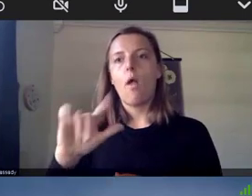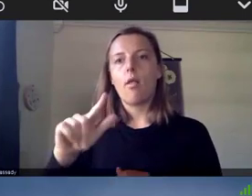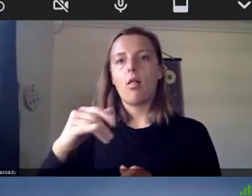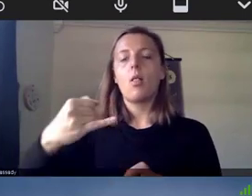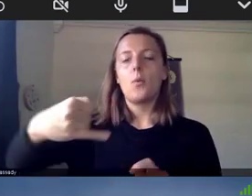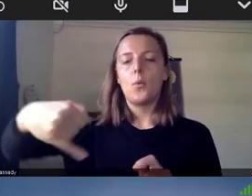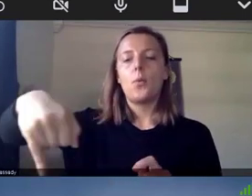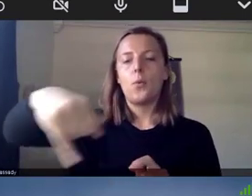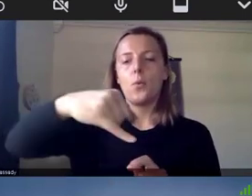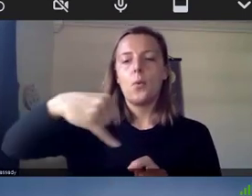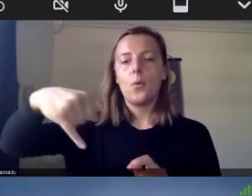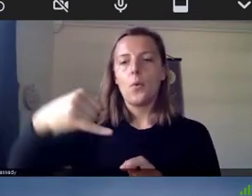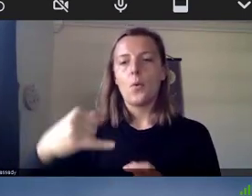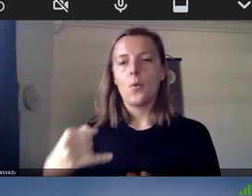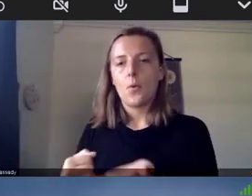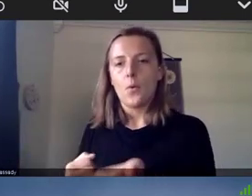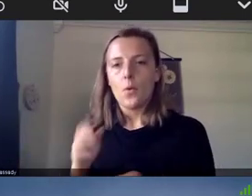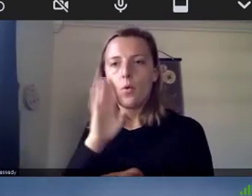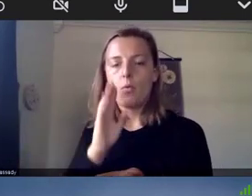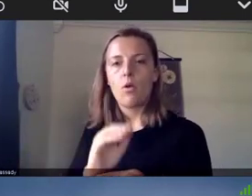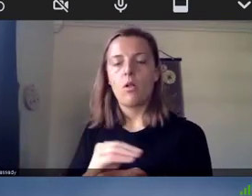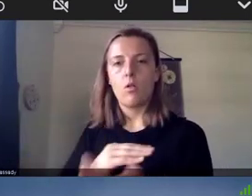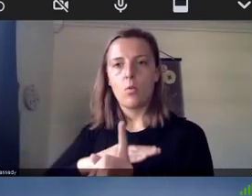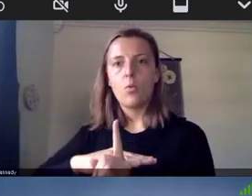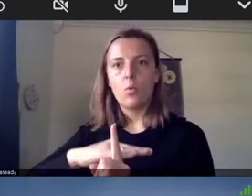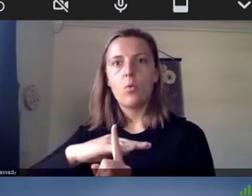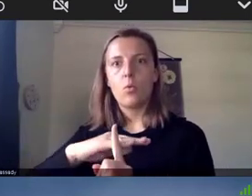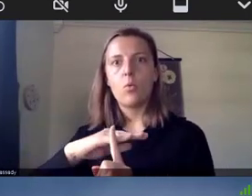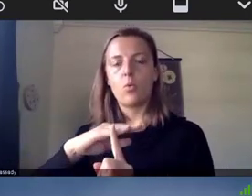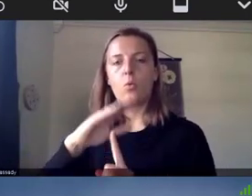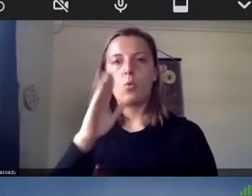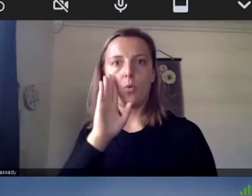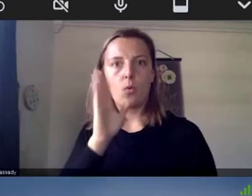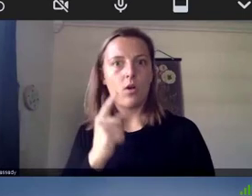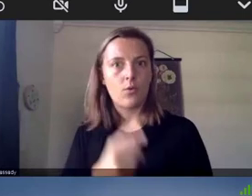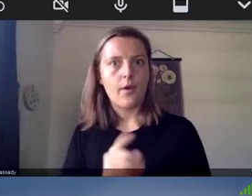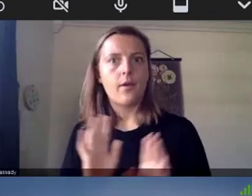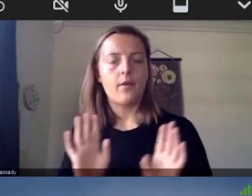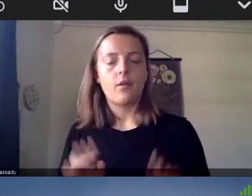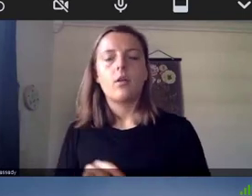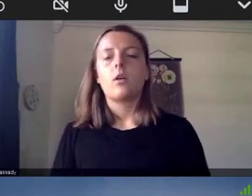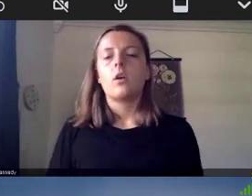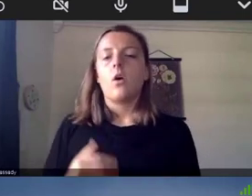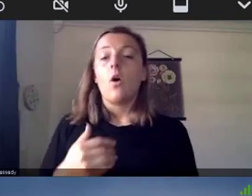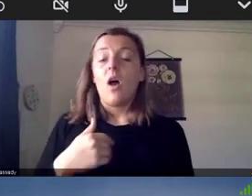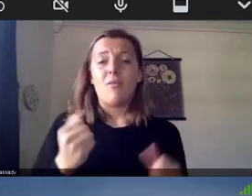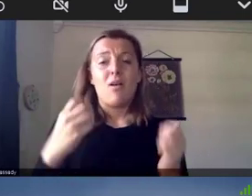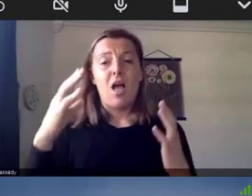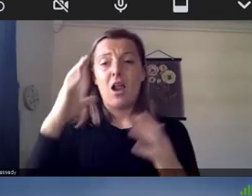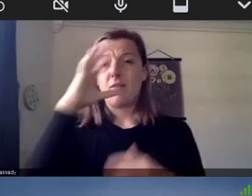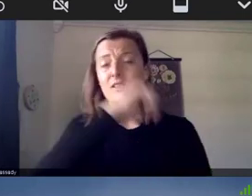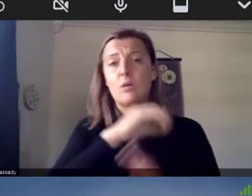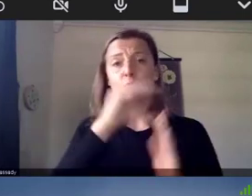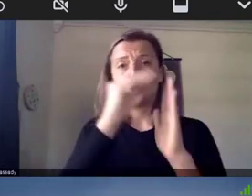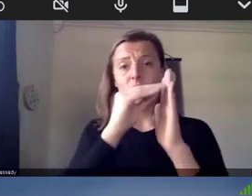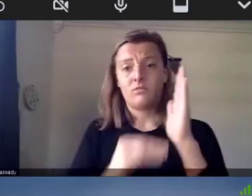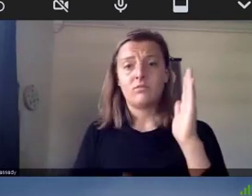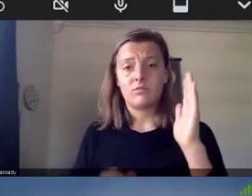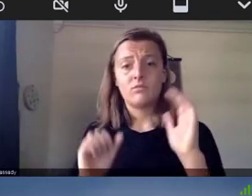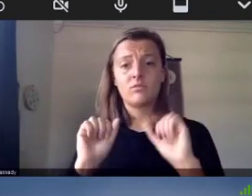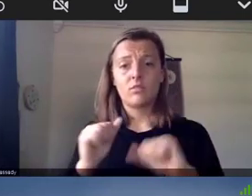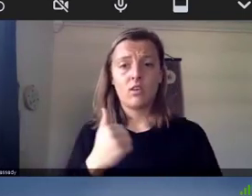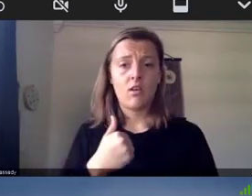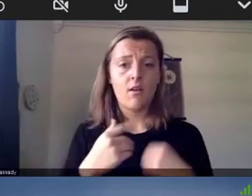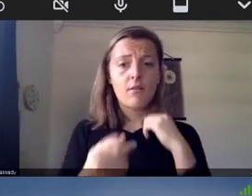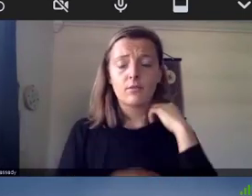So there's a bunch of assumptions that we can make with this equation. So we often, in this class, I don't think we'll ever really